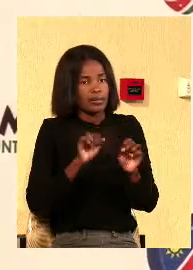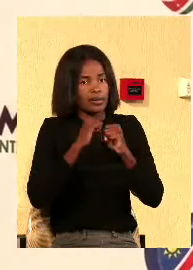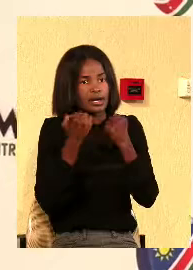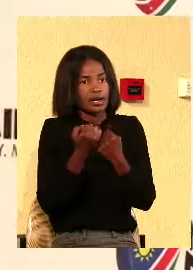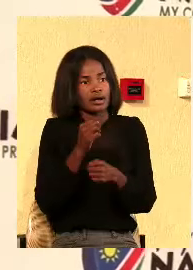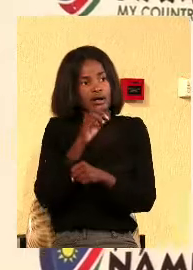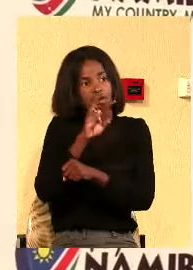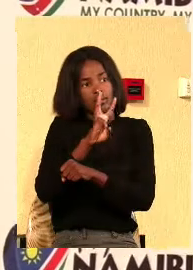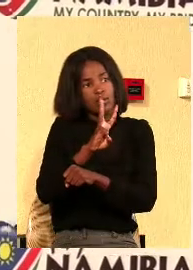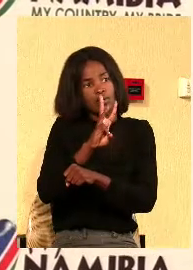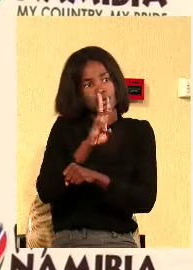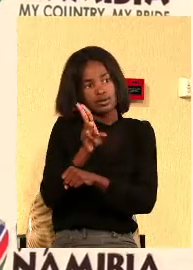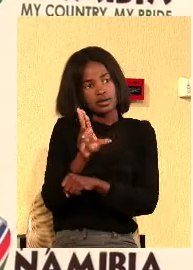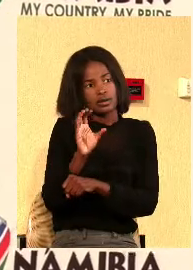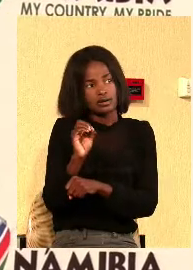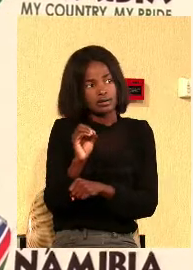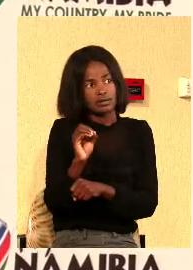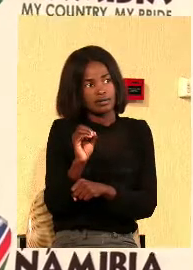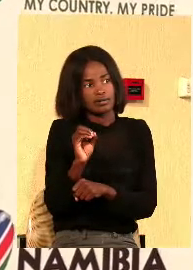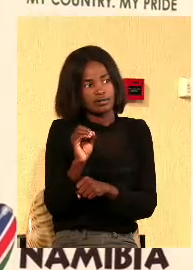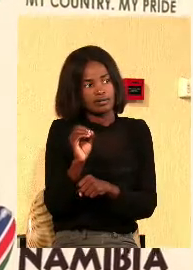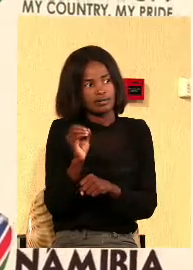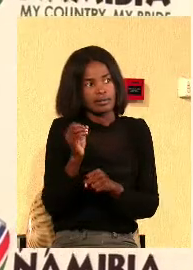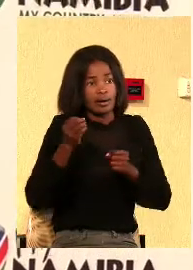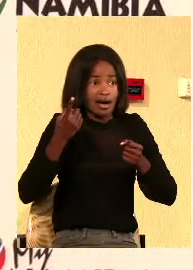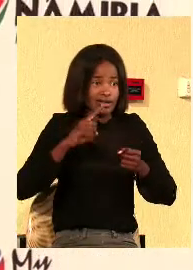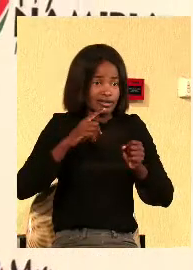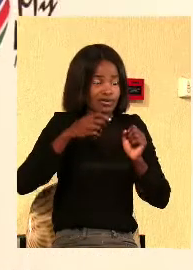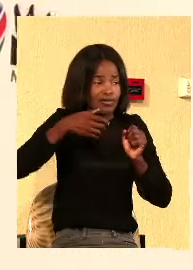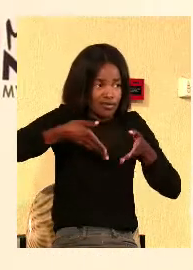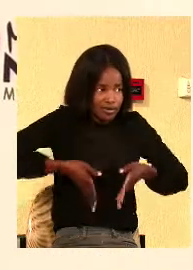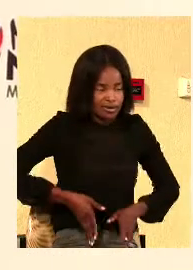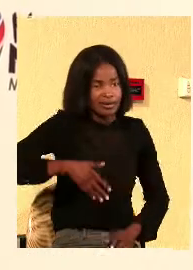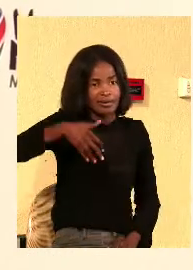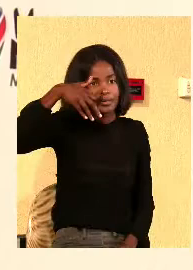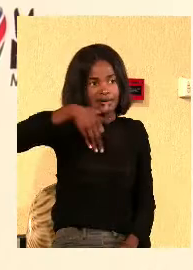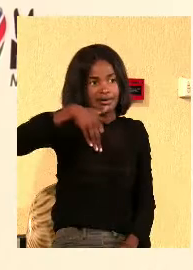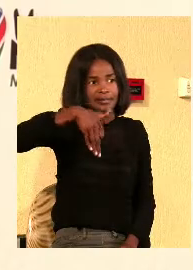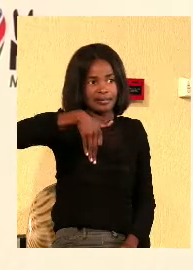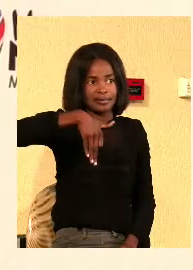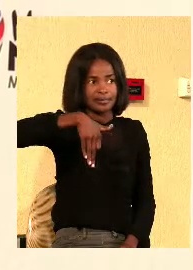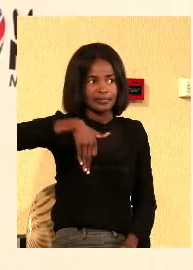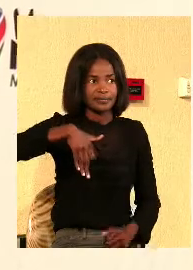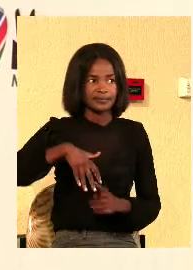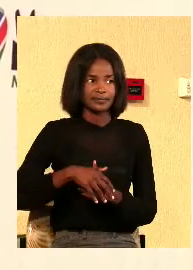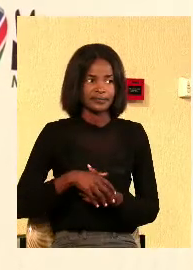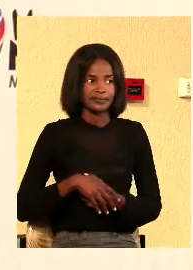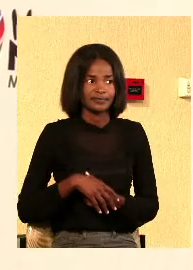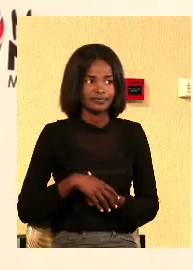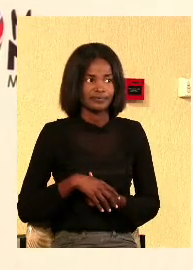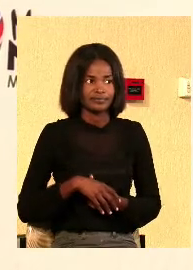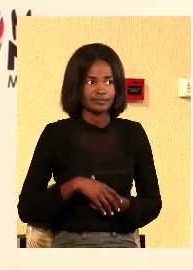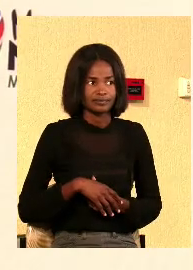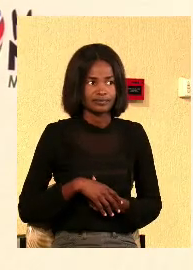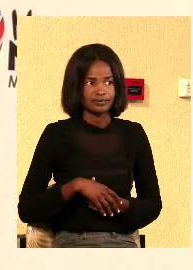you are also a Namibian, so you would know obviously what about the next question.